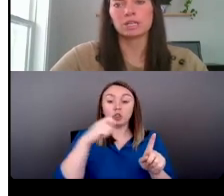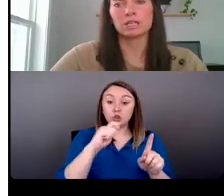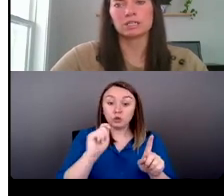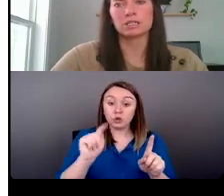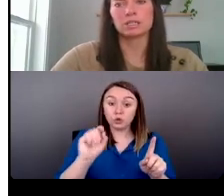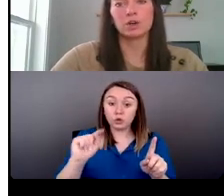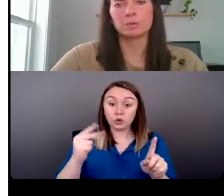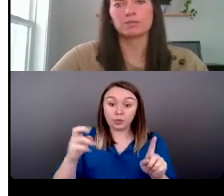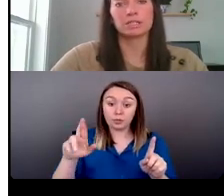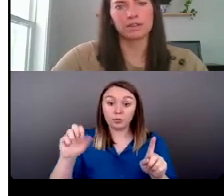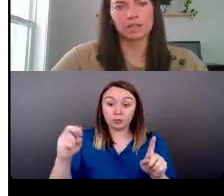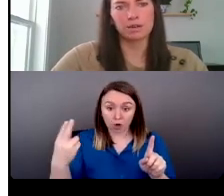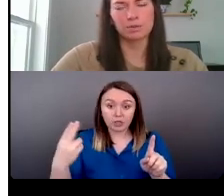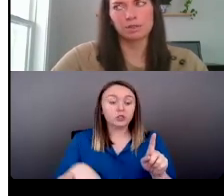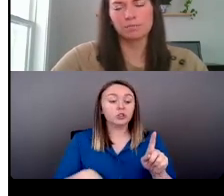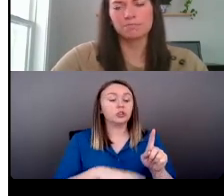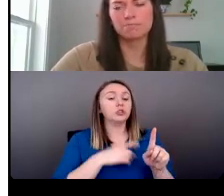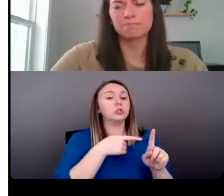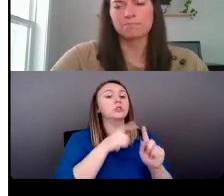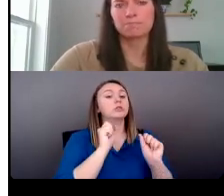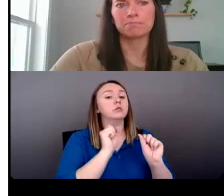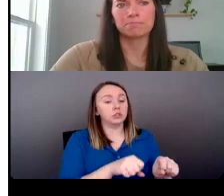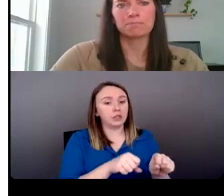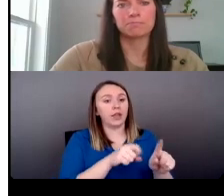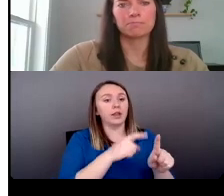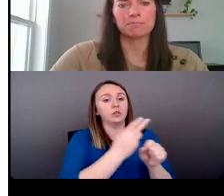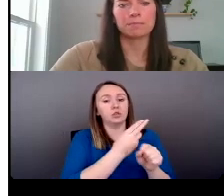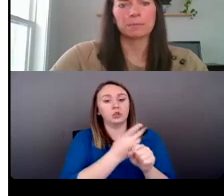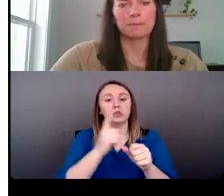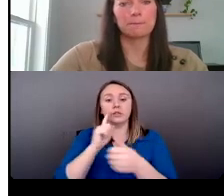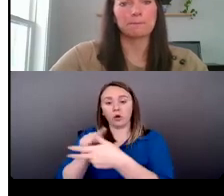CODIS indexes in hopes of identifying that person.